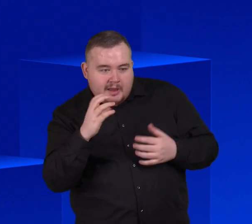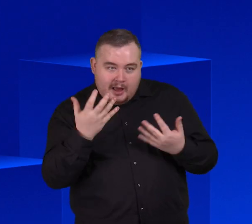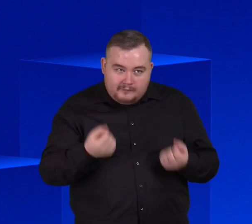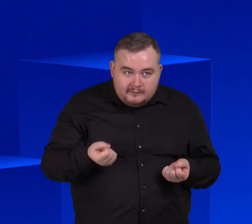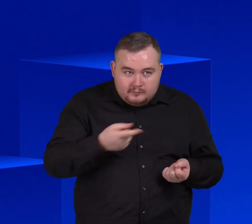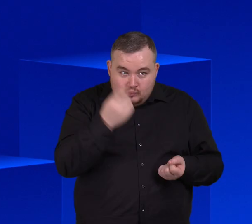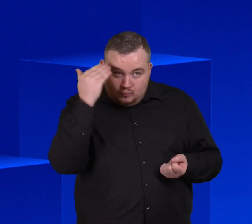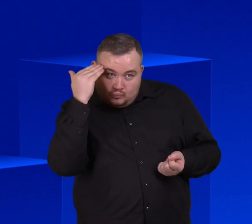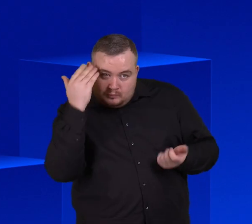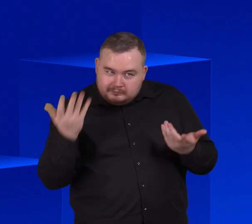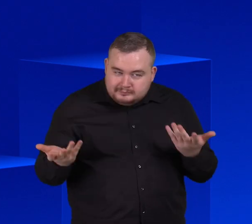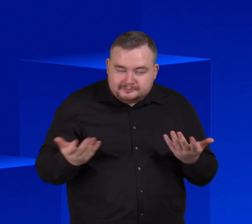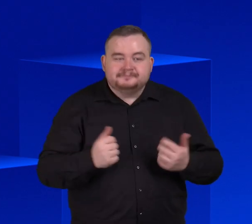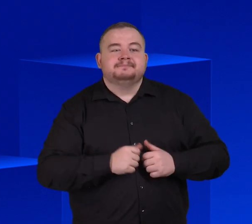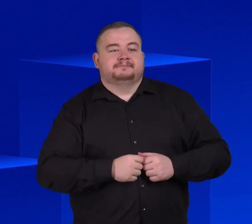May we?